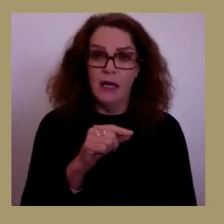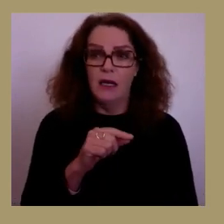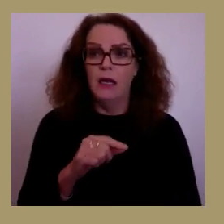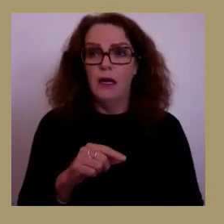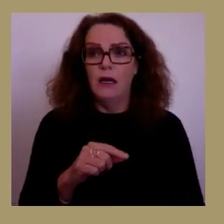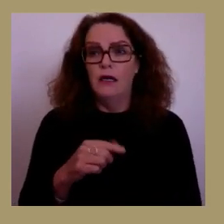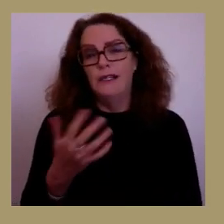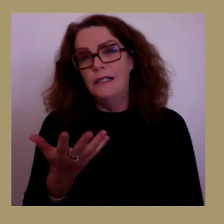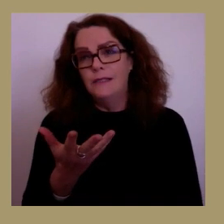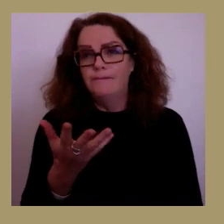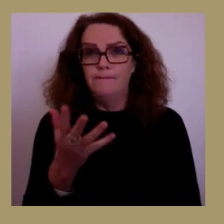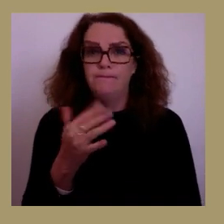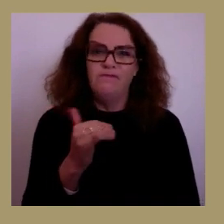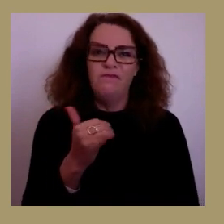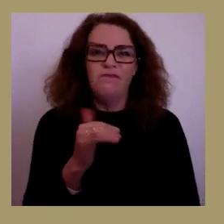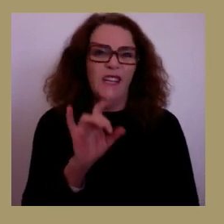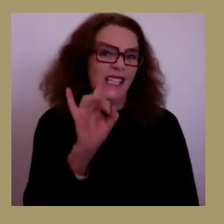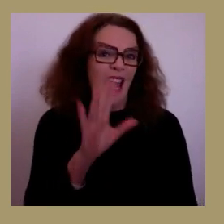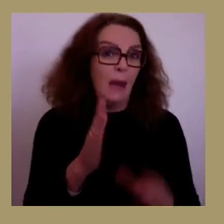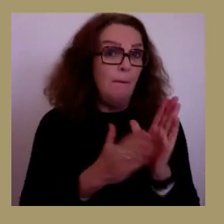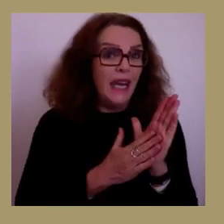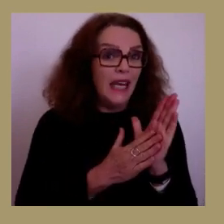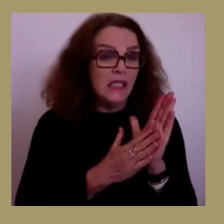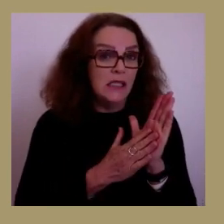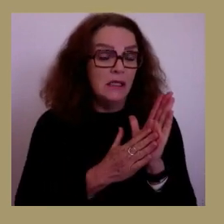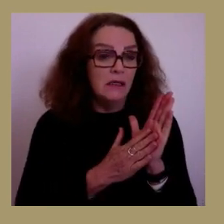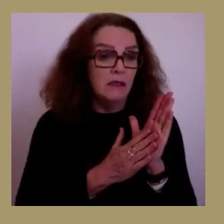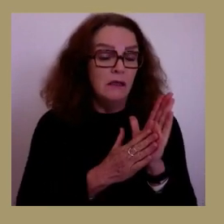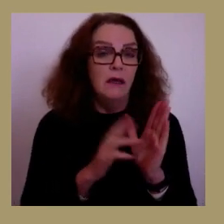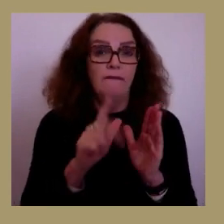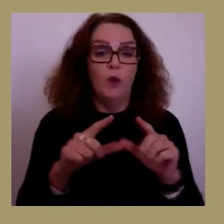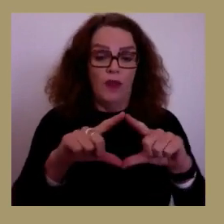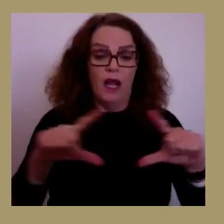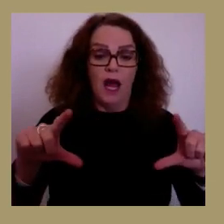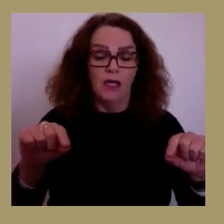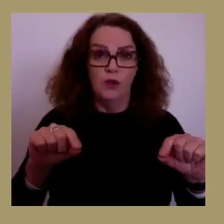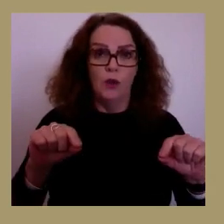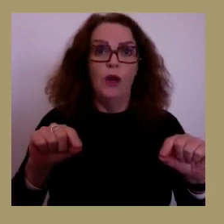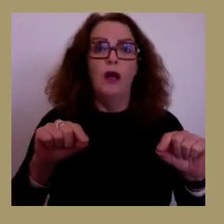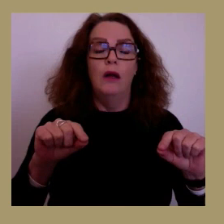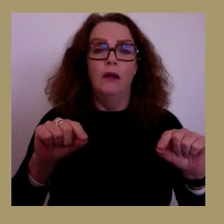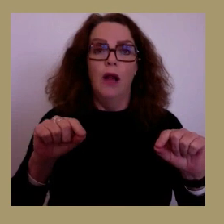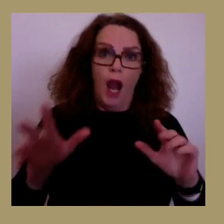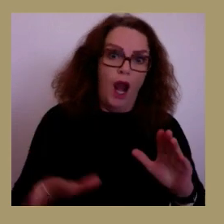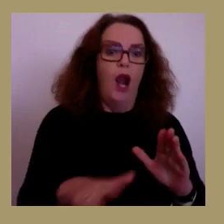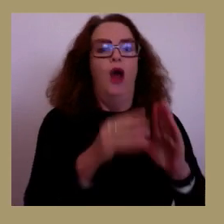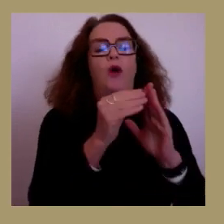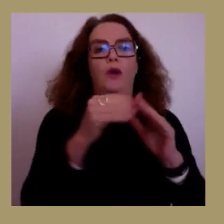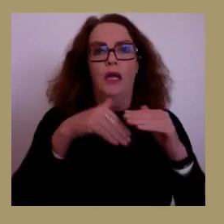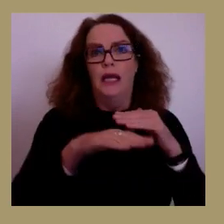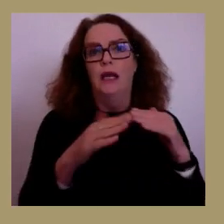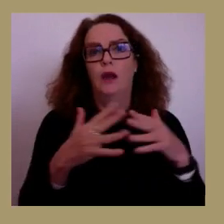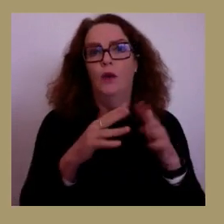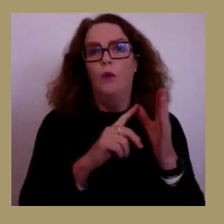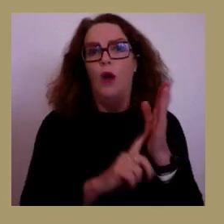take potentially up to 10 minutes for the card to essentially load within the wallet. But what we